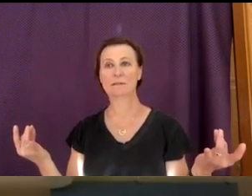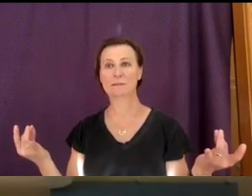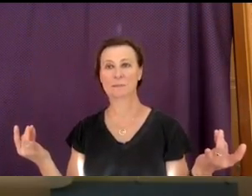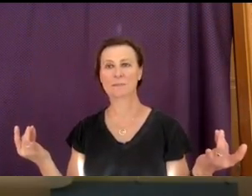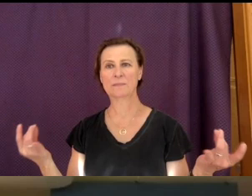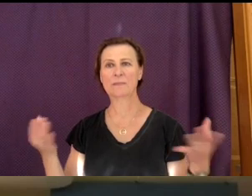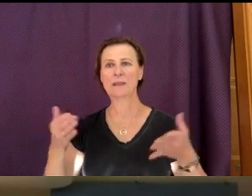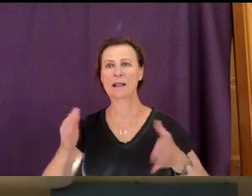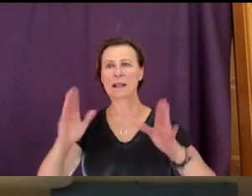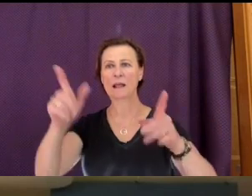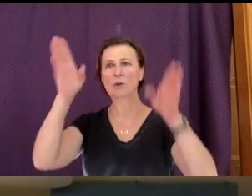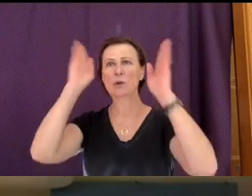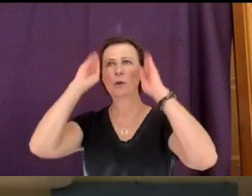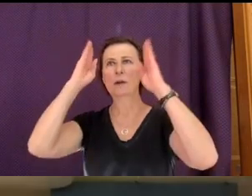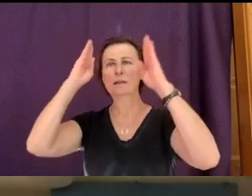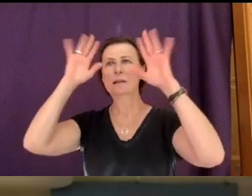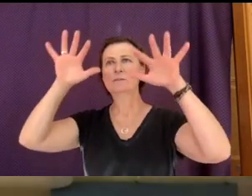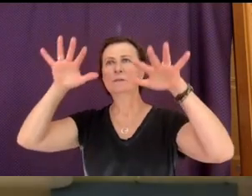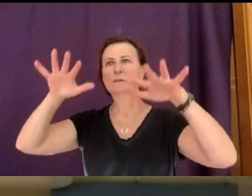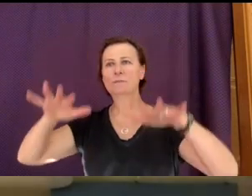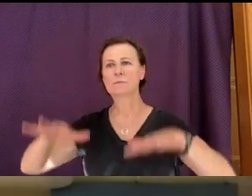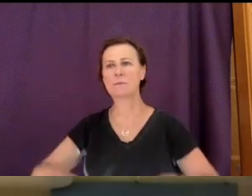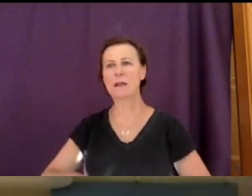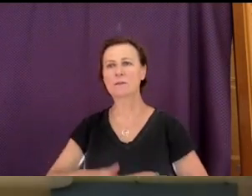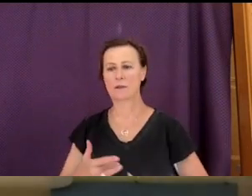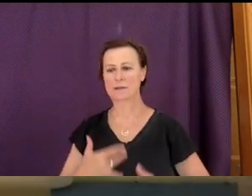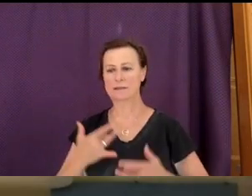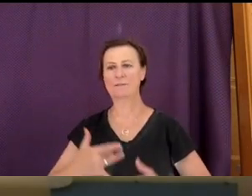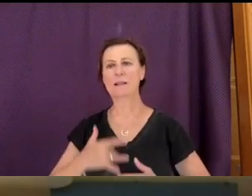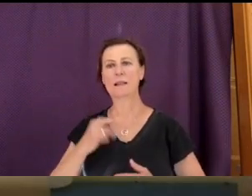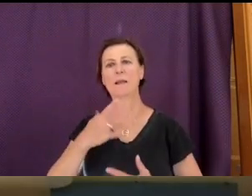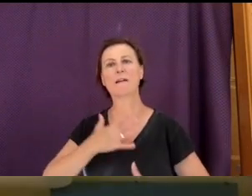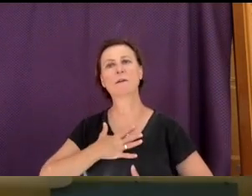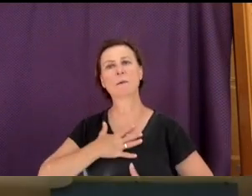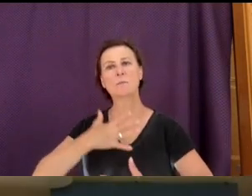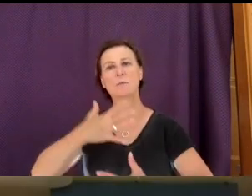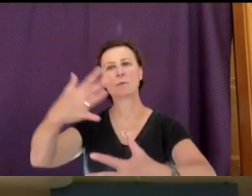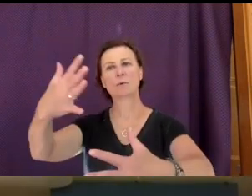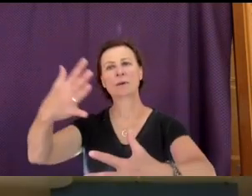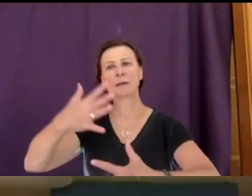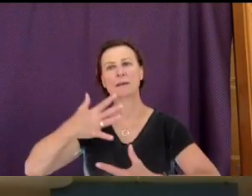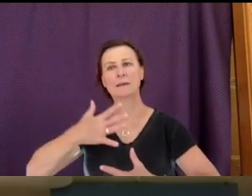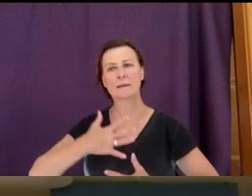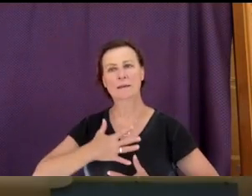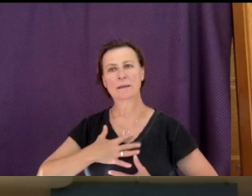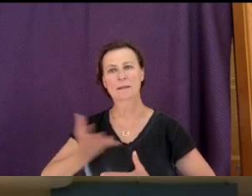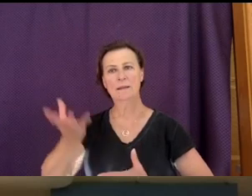Let your attention come to rest on the sensation of breathing in and out.